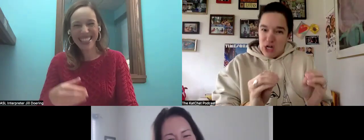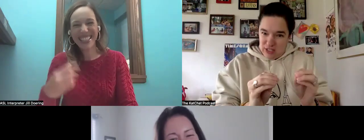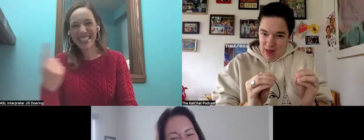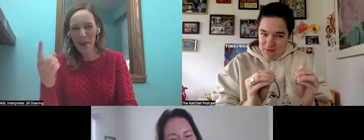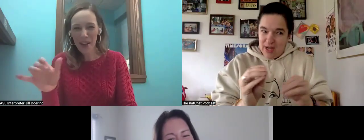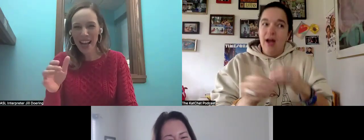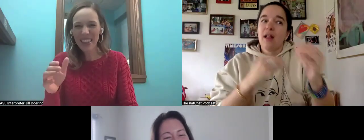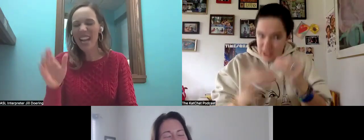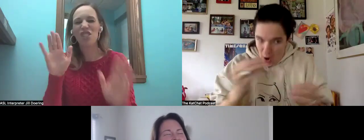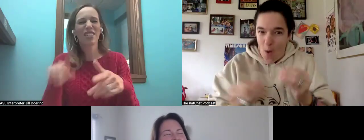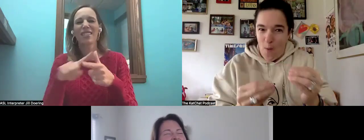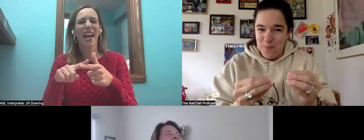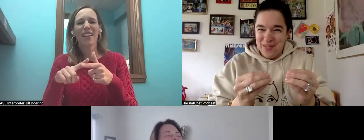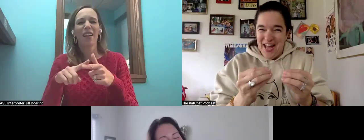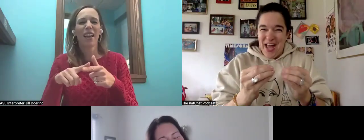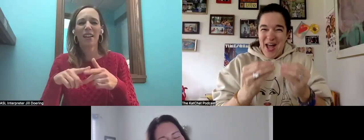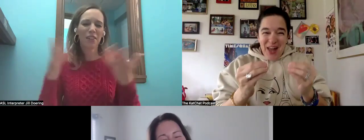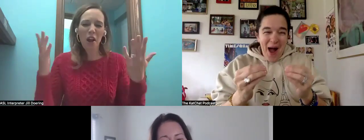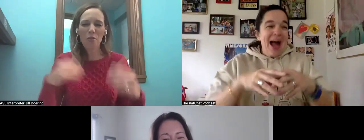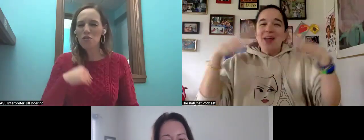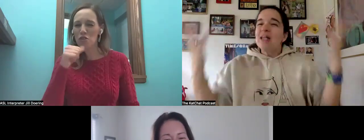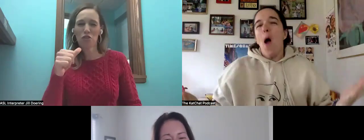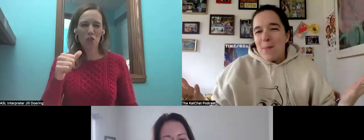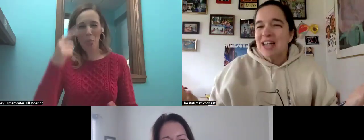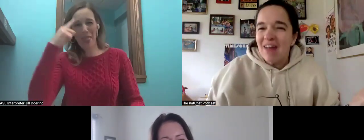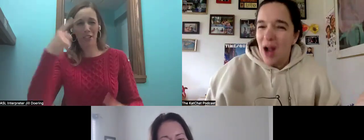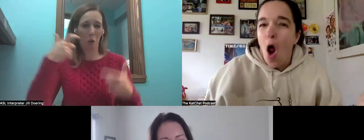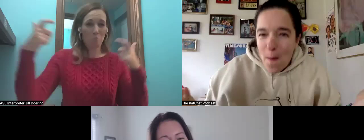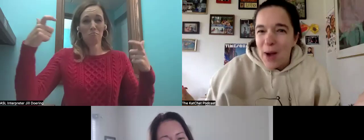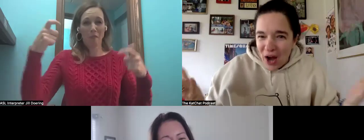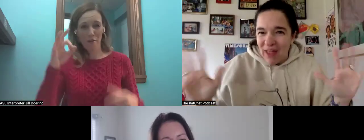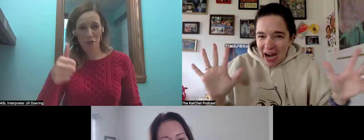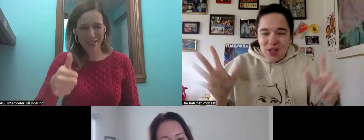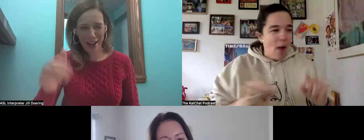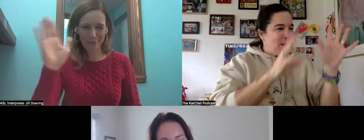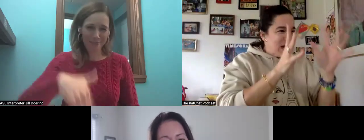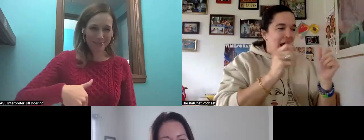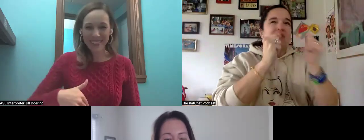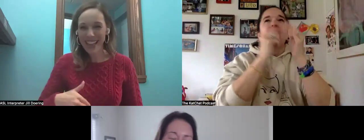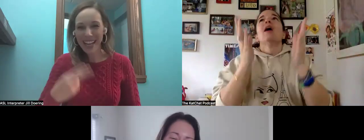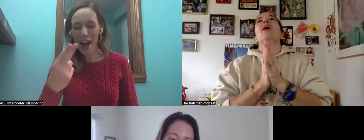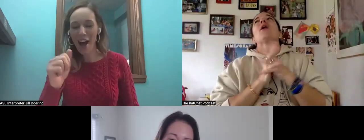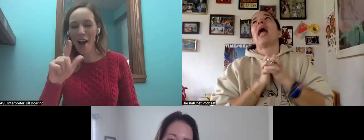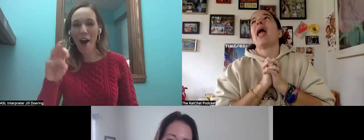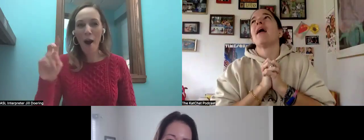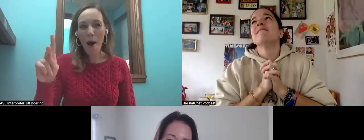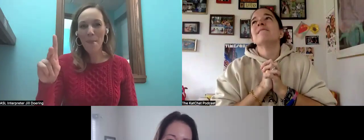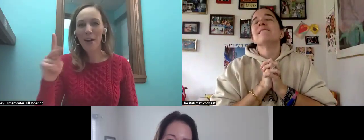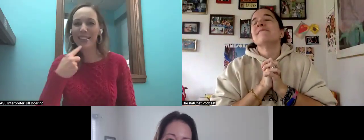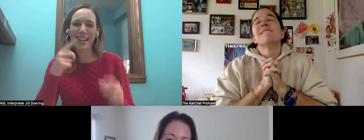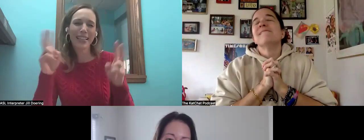Get over yourself. Good one. I, Almost kind of like a Hallmark thing, and I read out the,